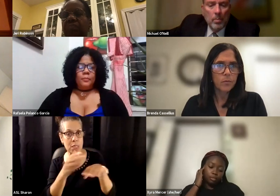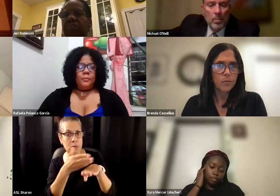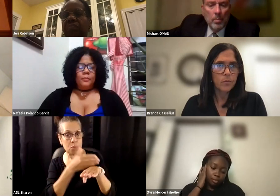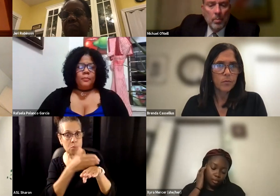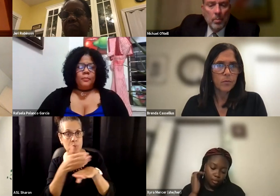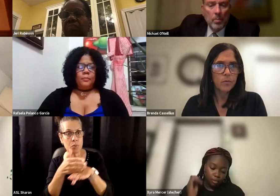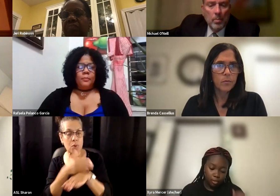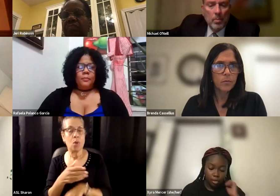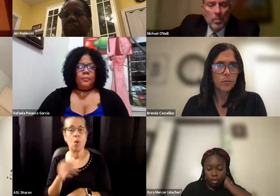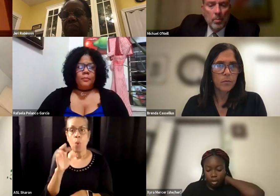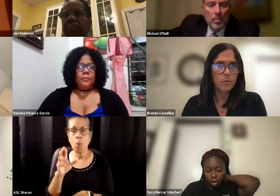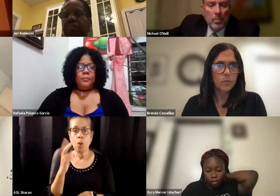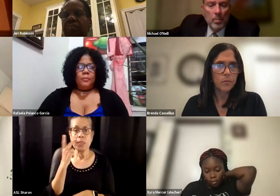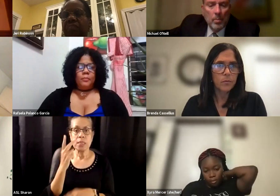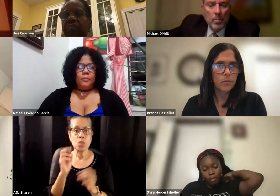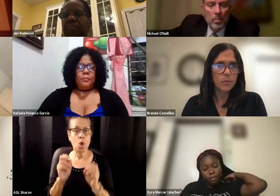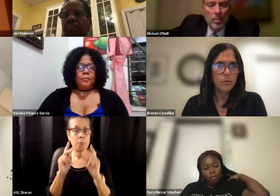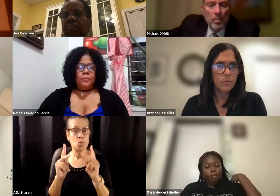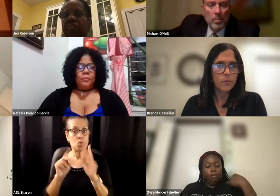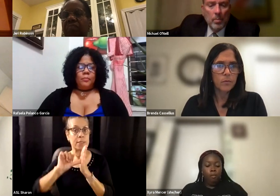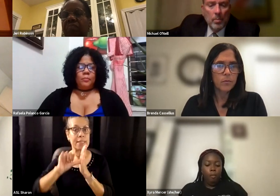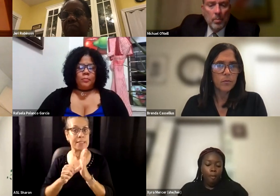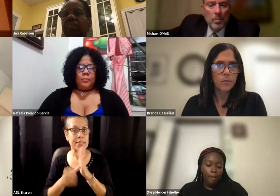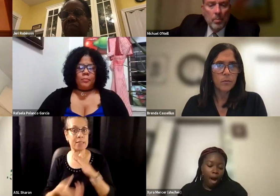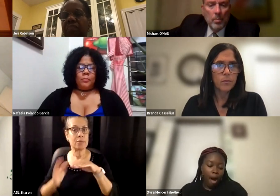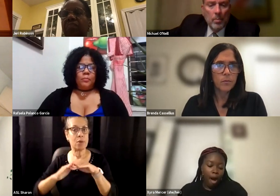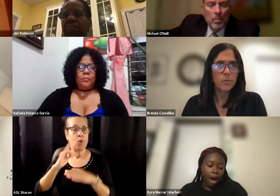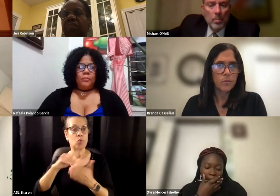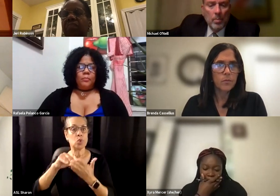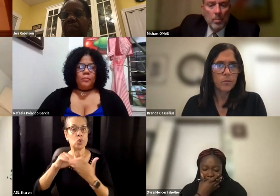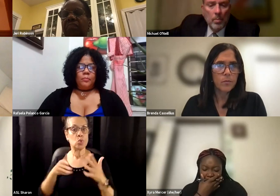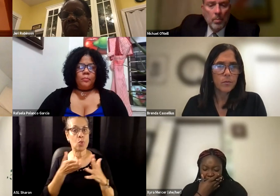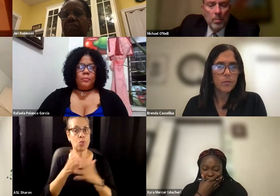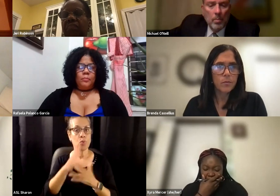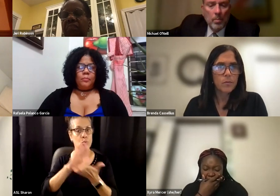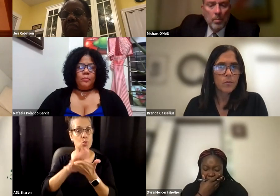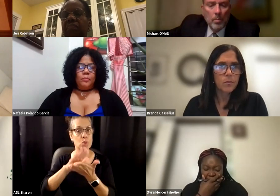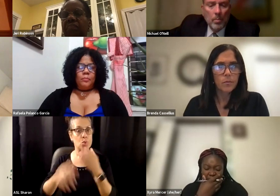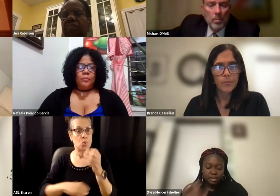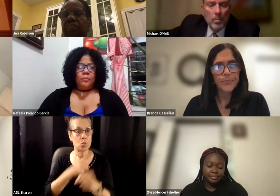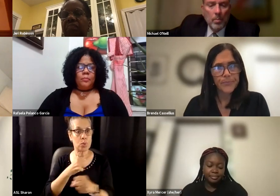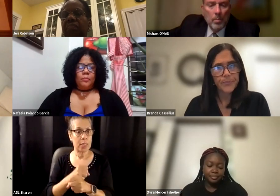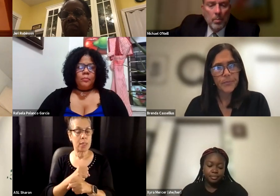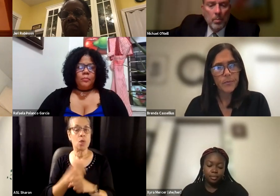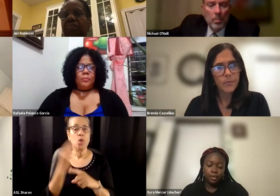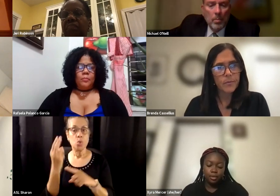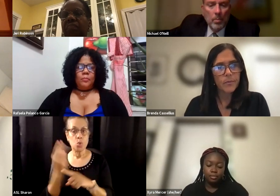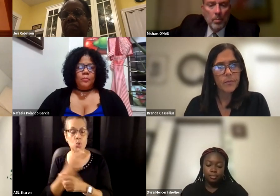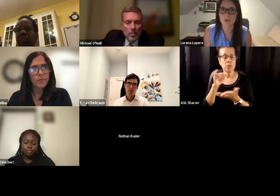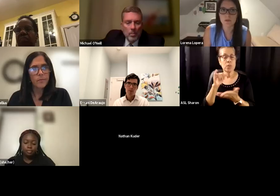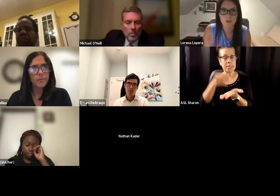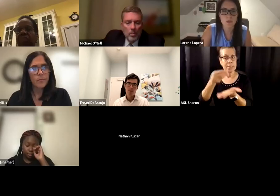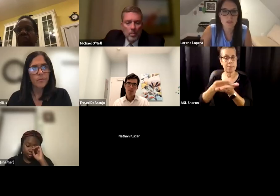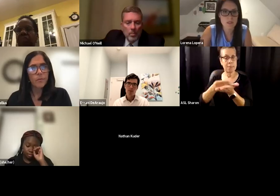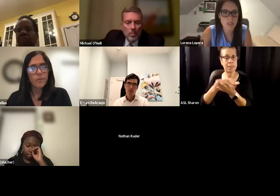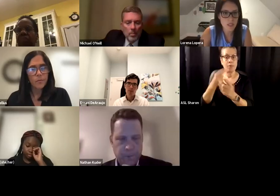opportunities enhanced for students throughout the year and throughout the usage of these esser funds so those